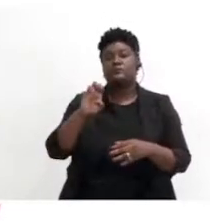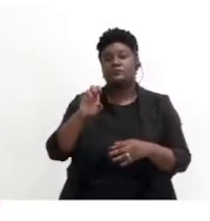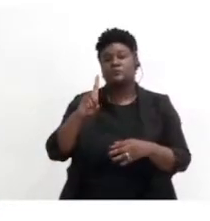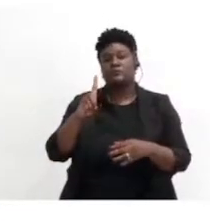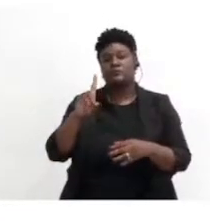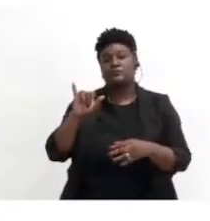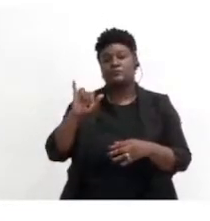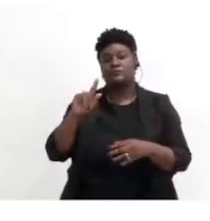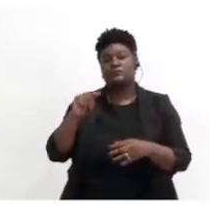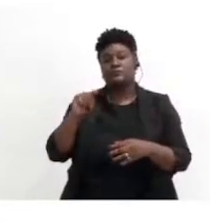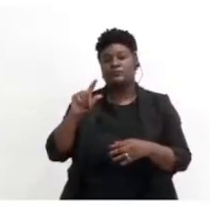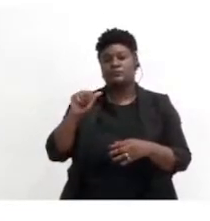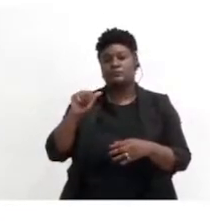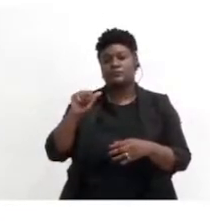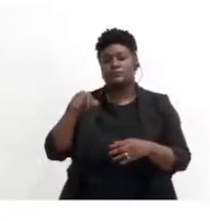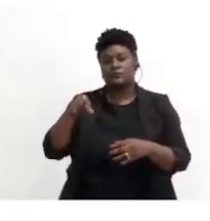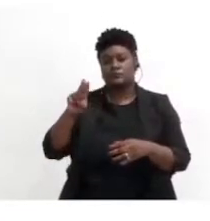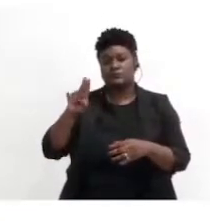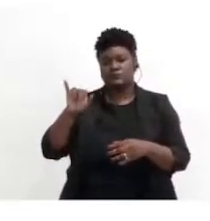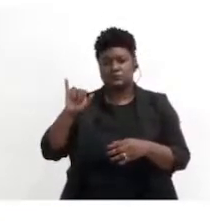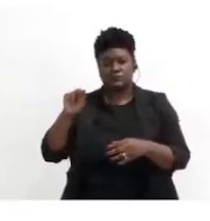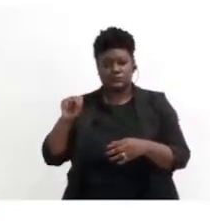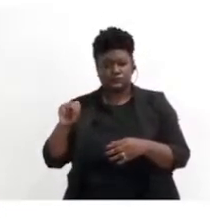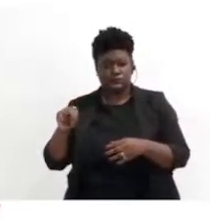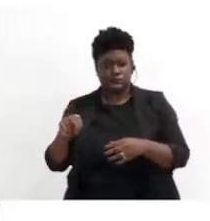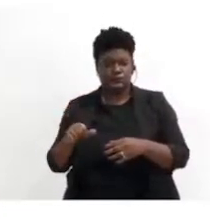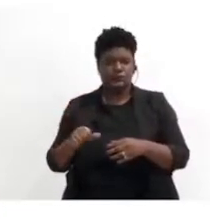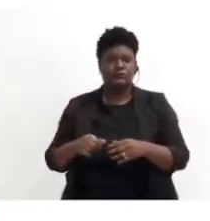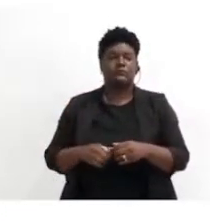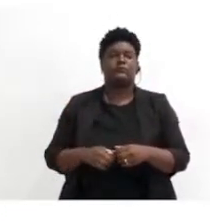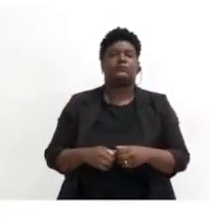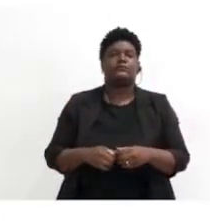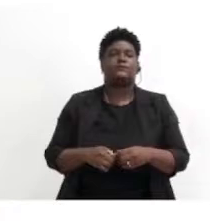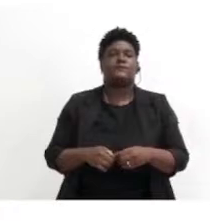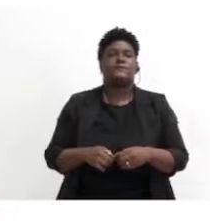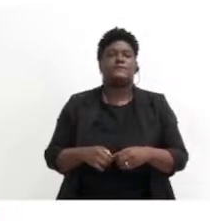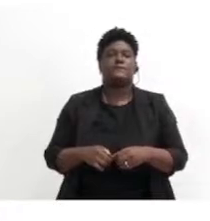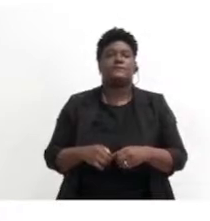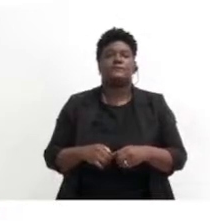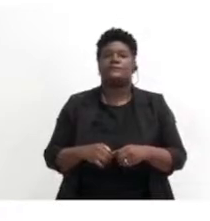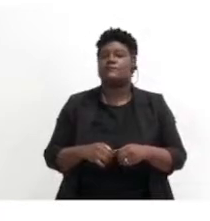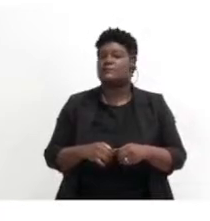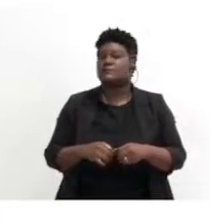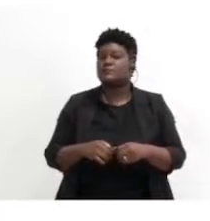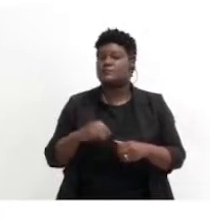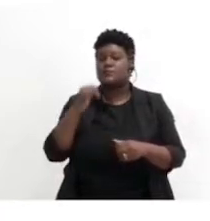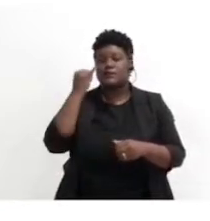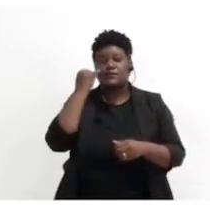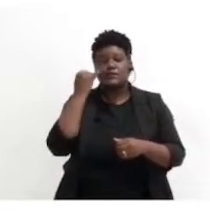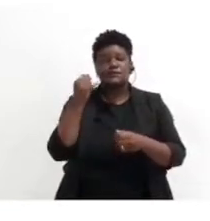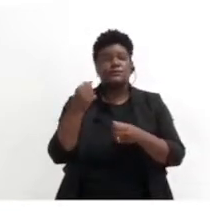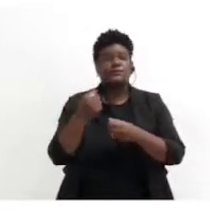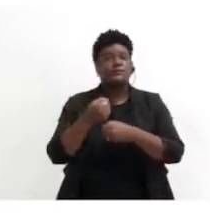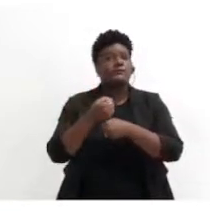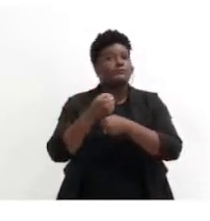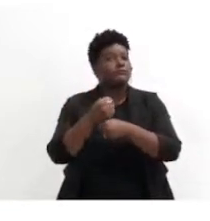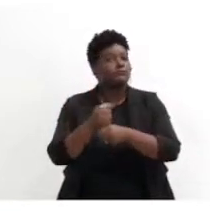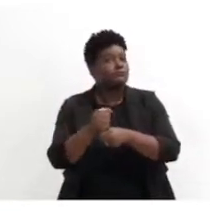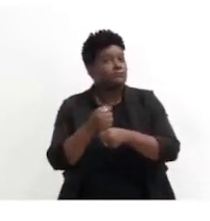performance. The other thing that you can do with 3D stacking is allow for what we